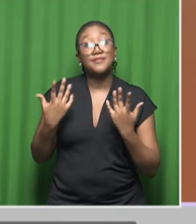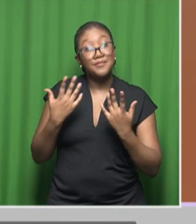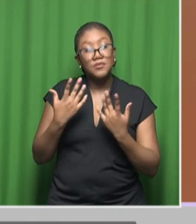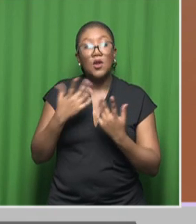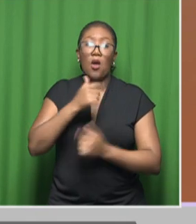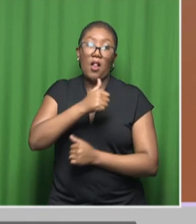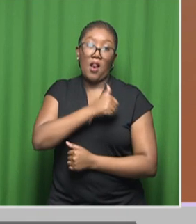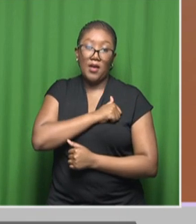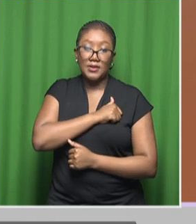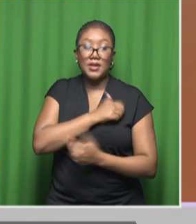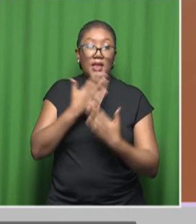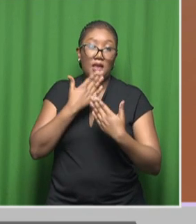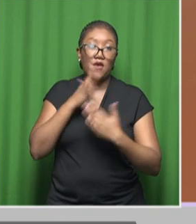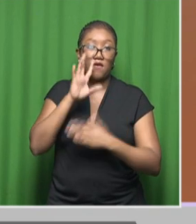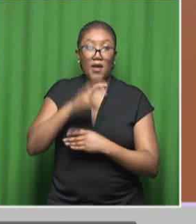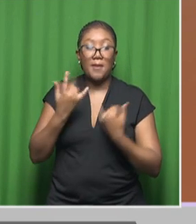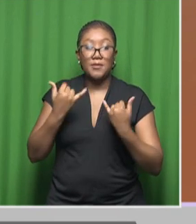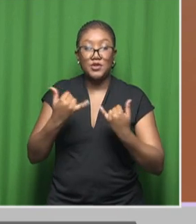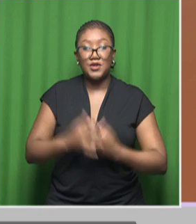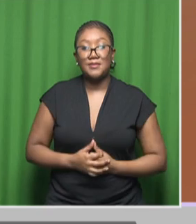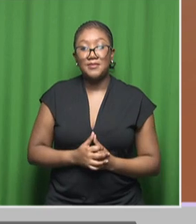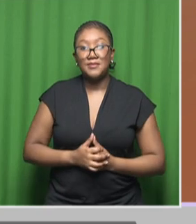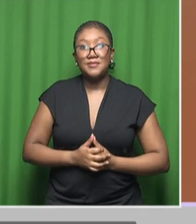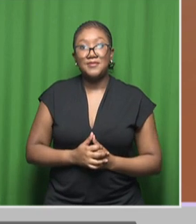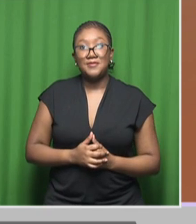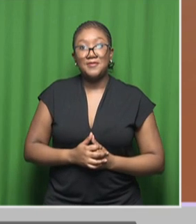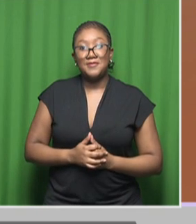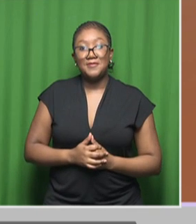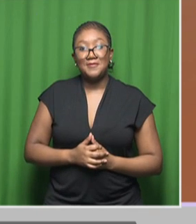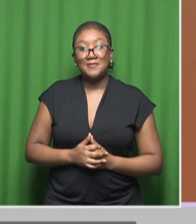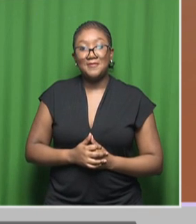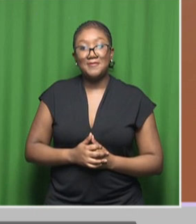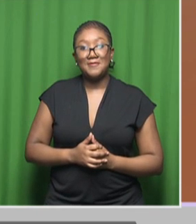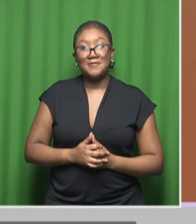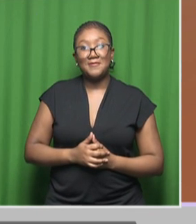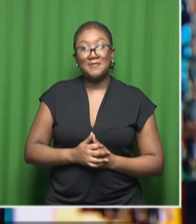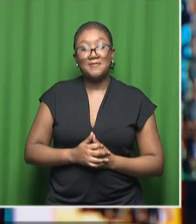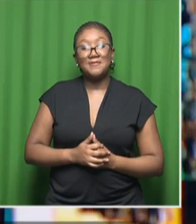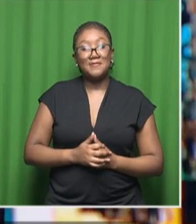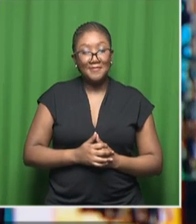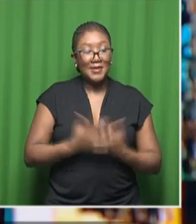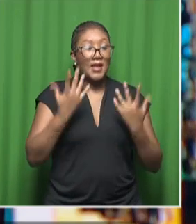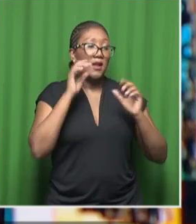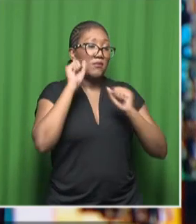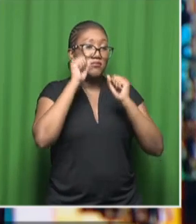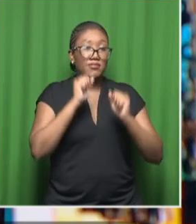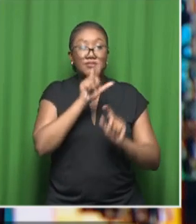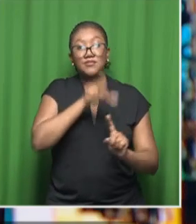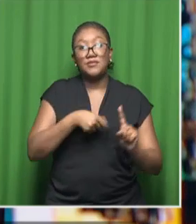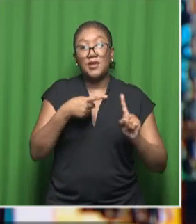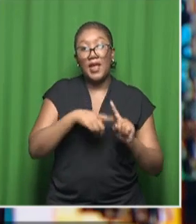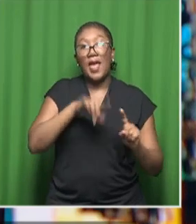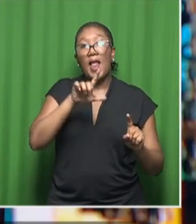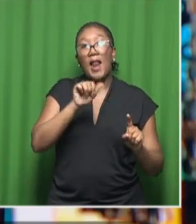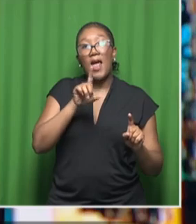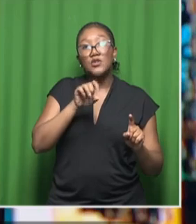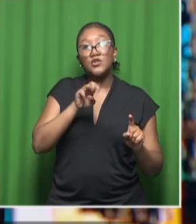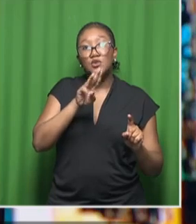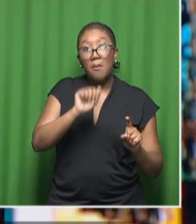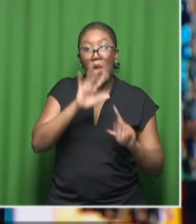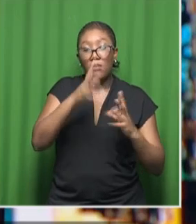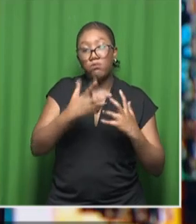much for joining us. Thank you so much. Great stuff. Appreciate it. Indeed. Well, we just spoke to Laduma Ngxokolo, the founder of MaXhosa Africa. There